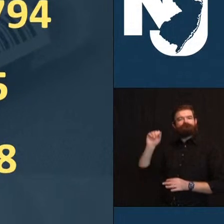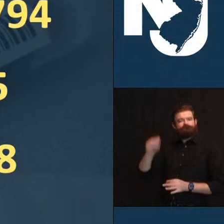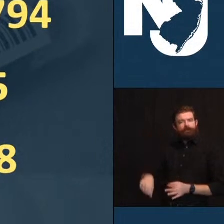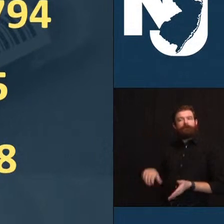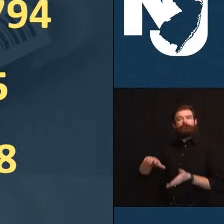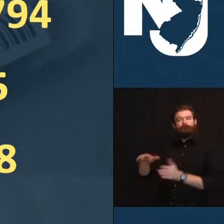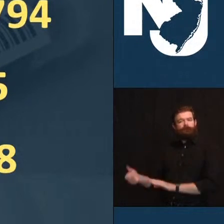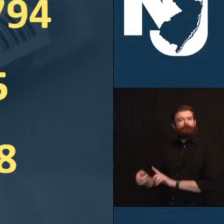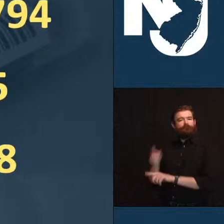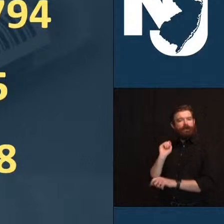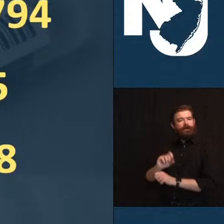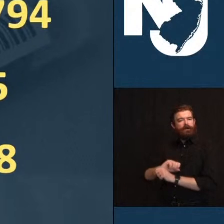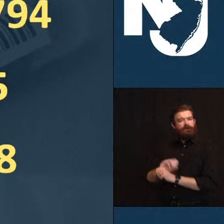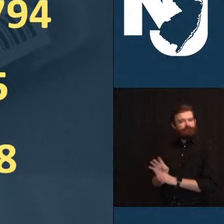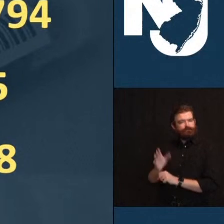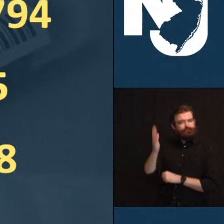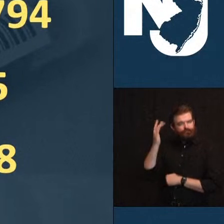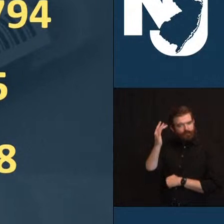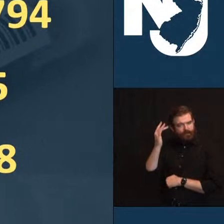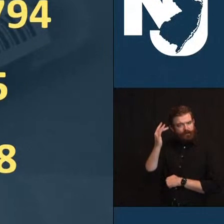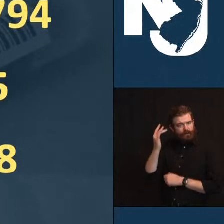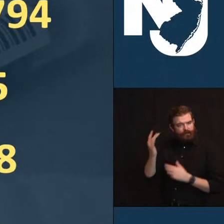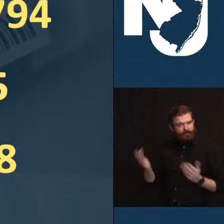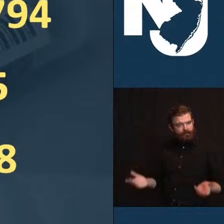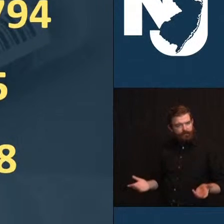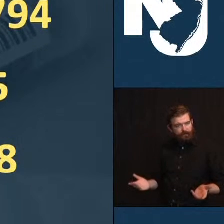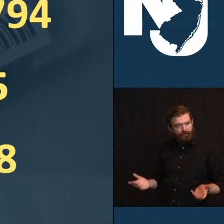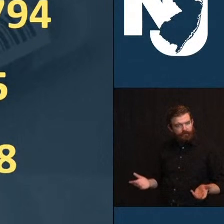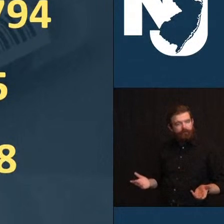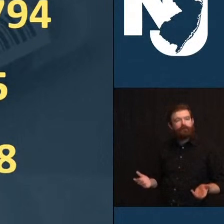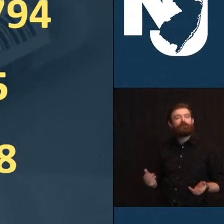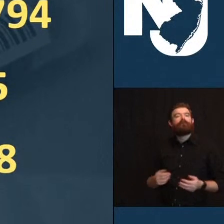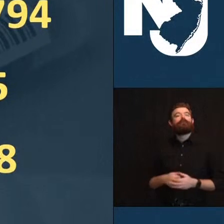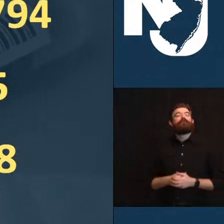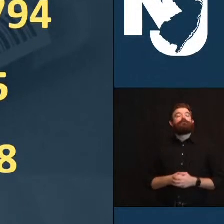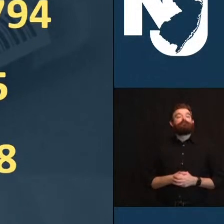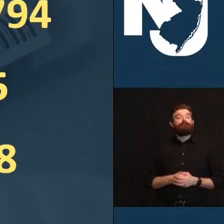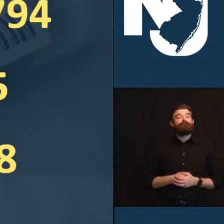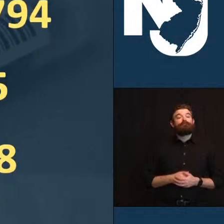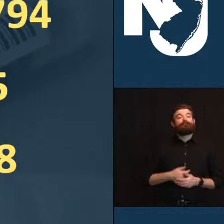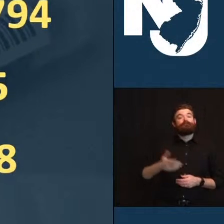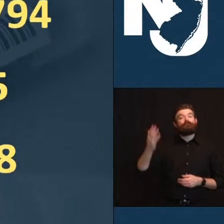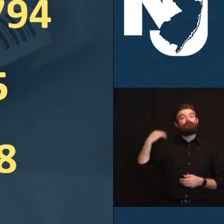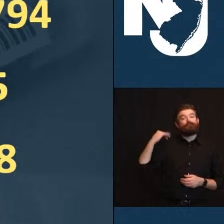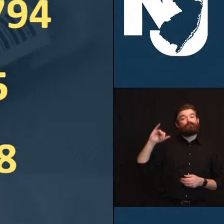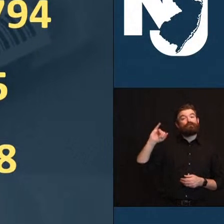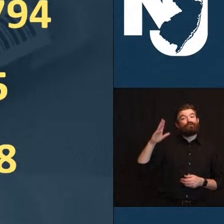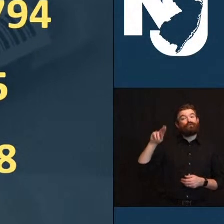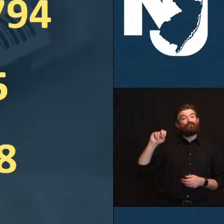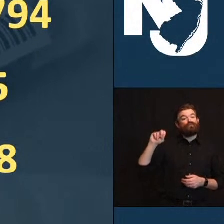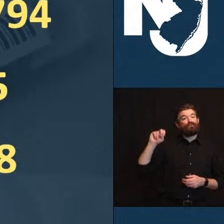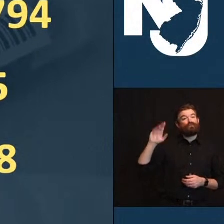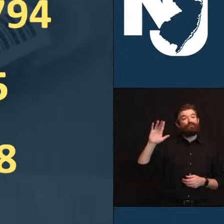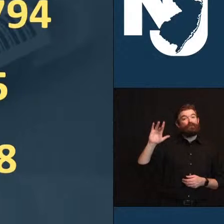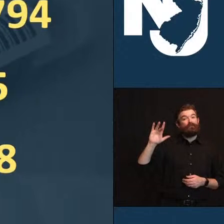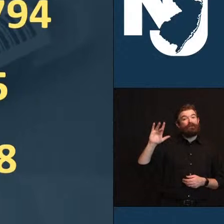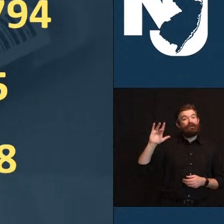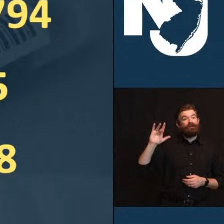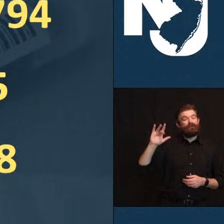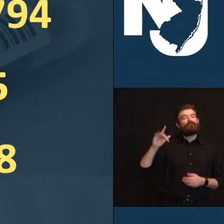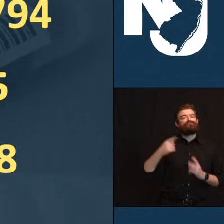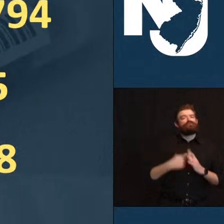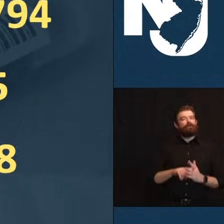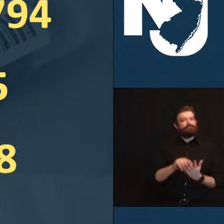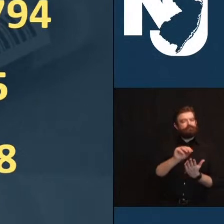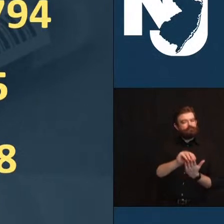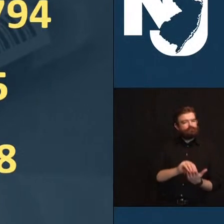deaths, hard to believe this, but it was on June 25th, we know that there are those upon whom a COVID-19 test